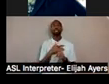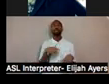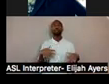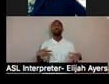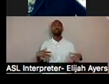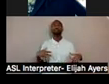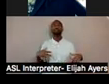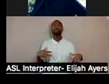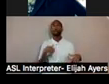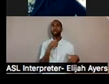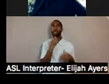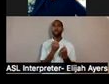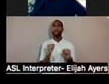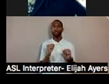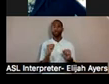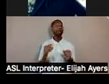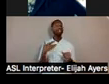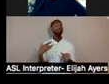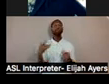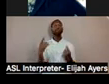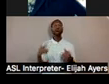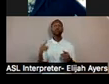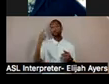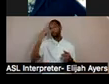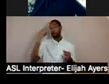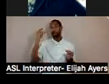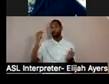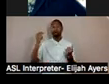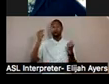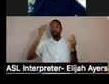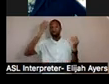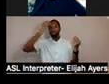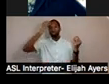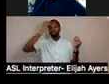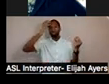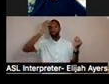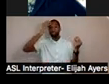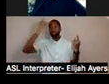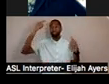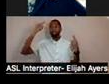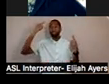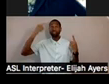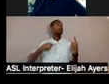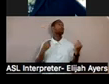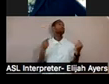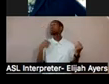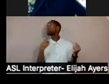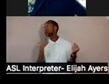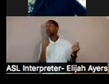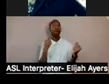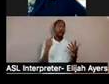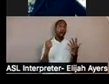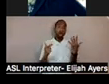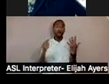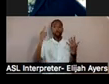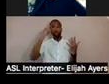unsafe. Generally speaking, the brain tends to go on fire. We're rapid fire. What can I do? What can I say? Et cetera. It's